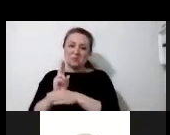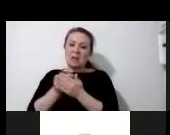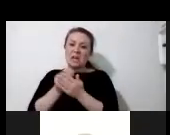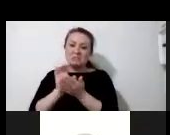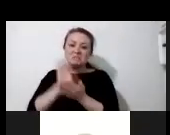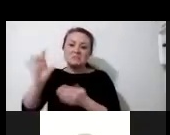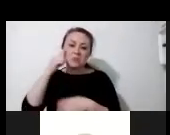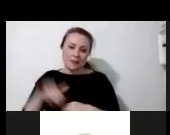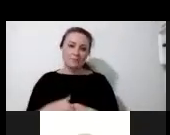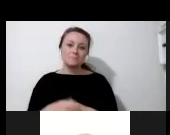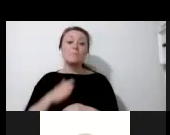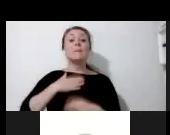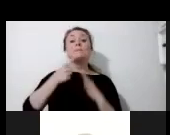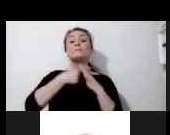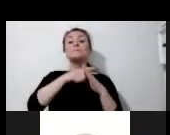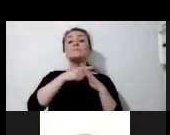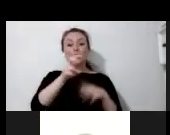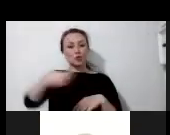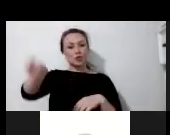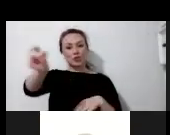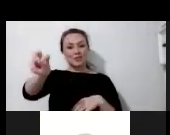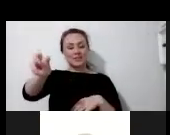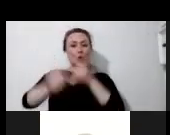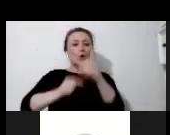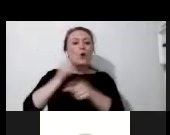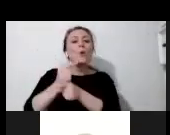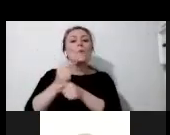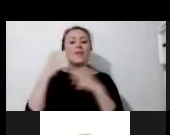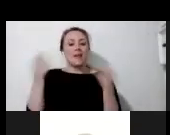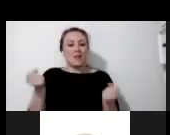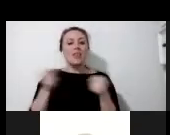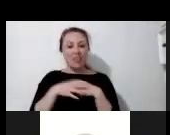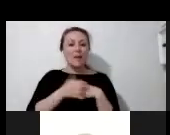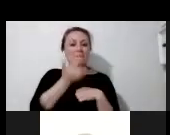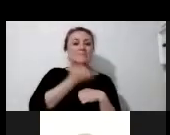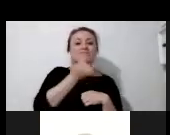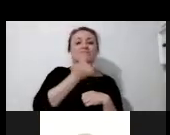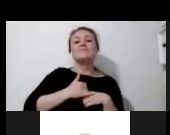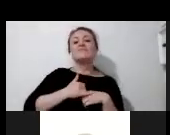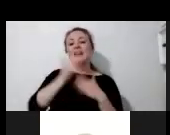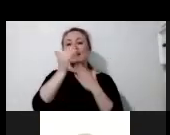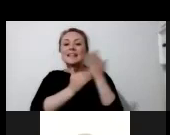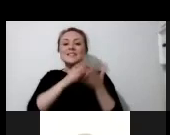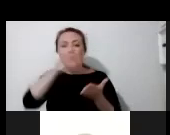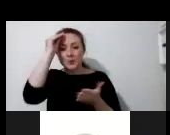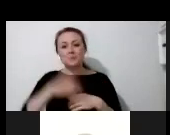my beginning journey to global health, challenges, mistakes, and lessons learned. Next slide.